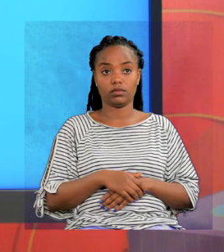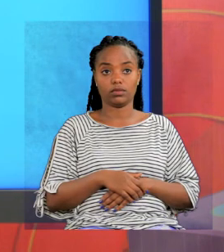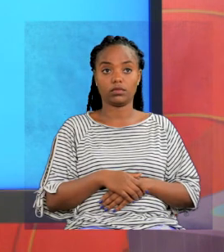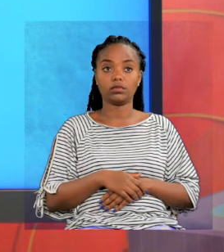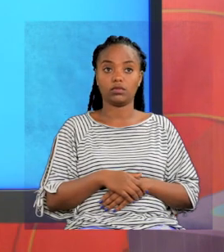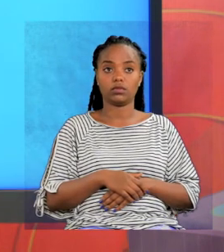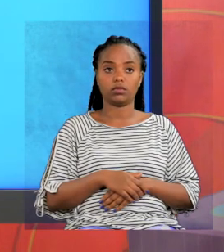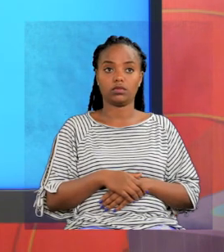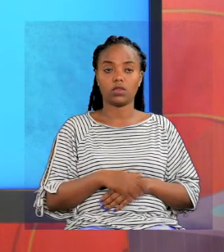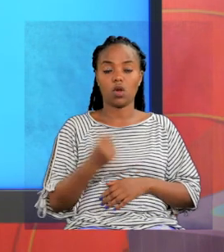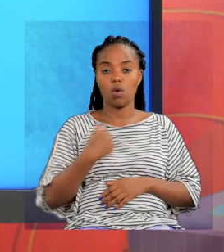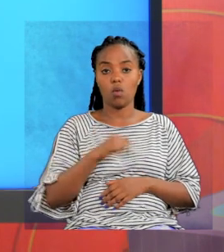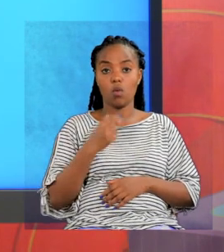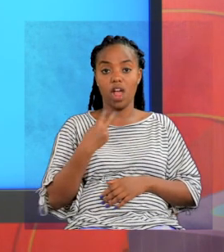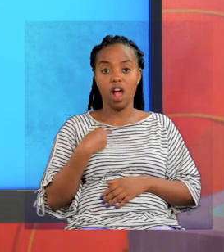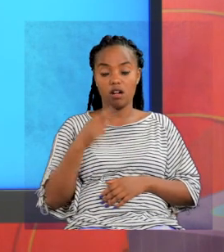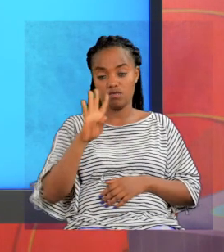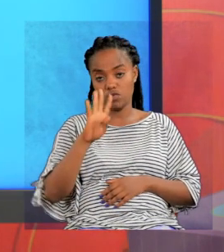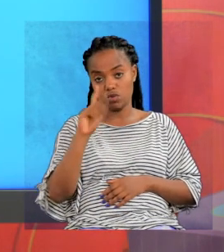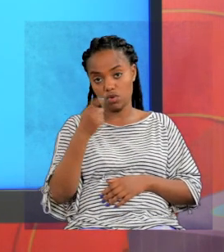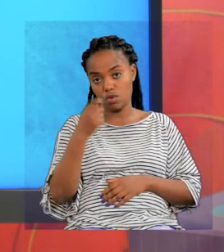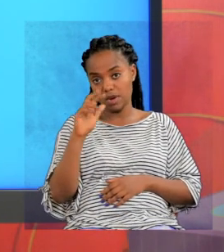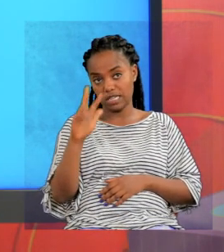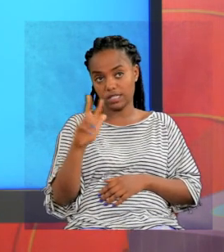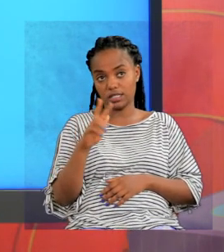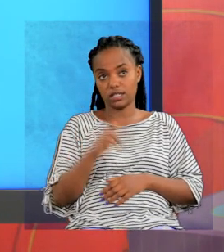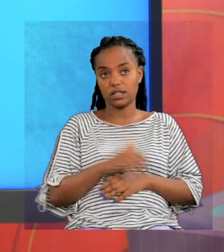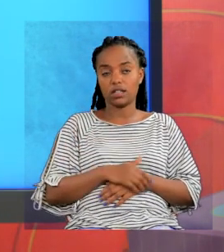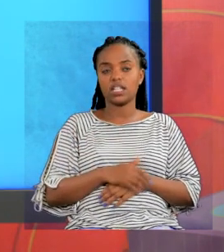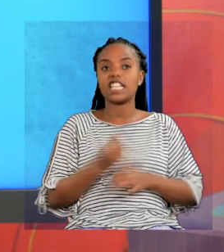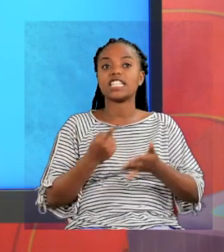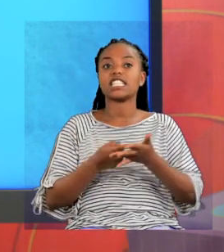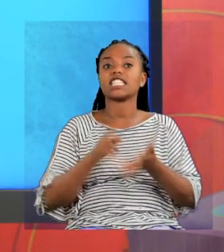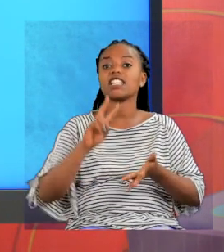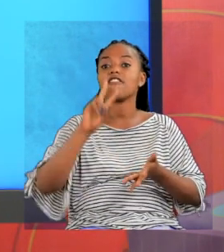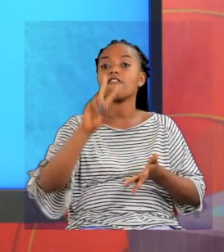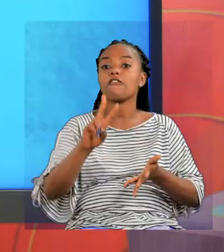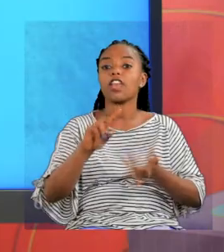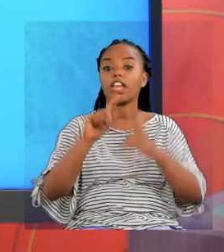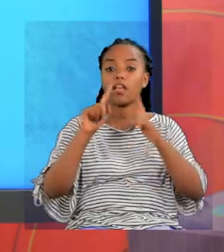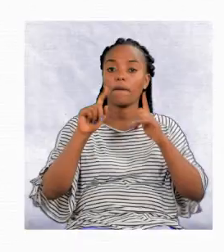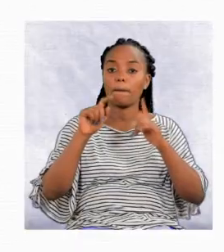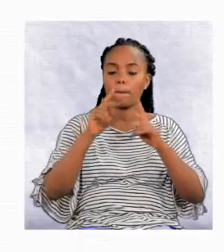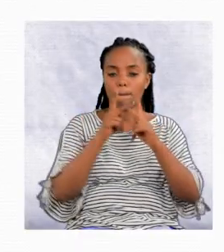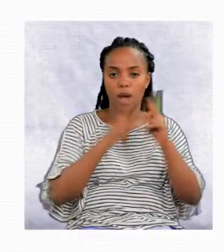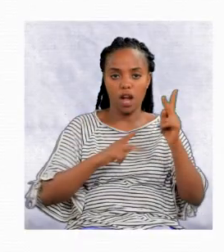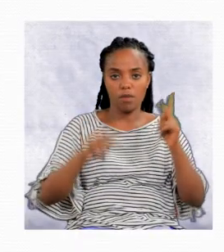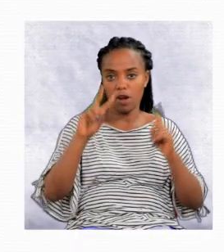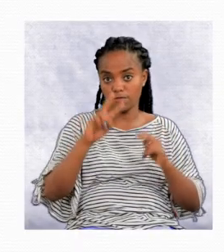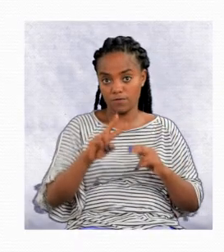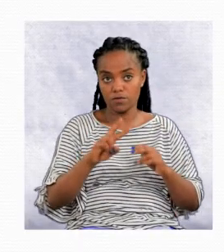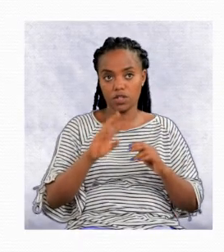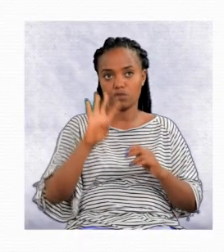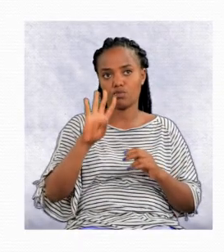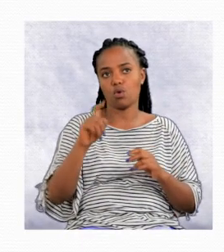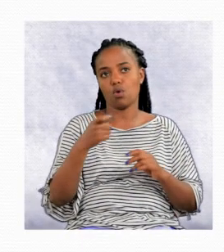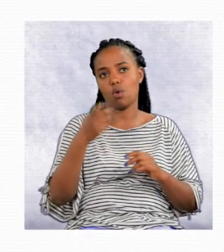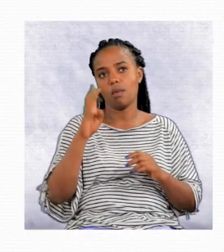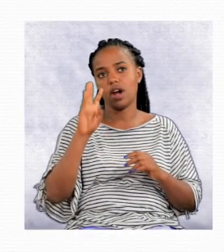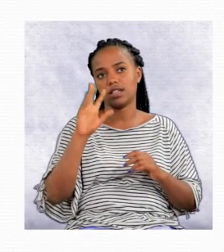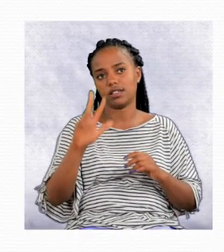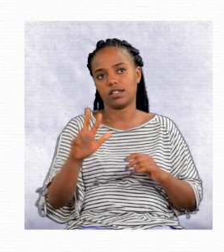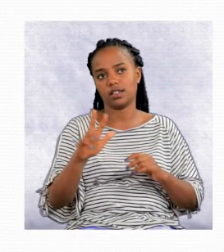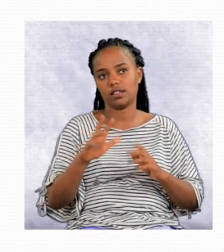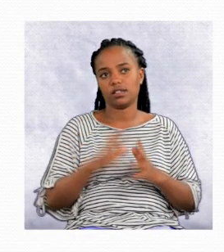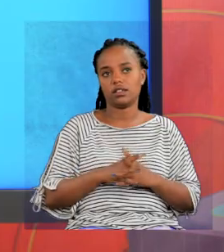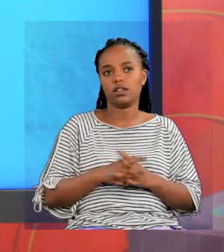have 4 comma 3 here. Is this the vertex of the parabola? It is 4 comma